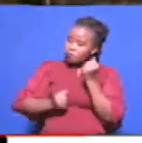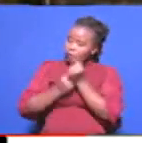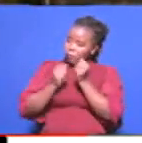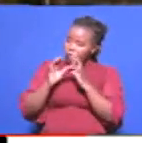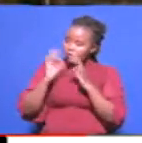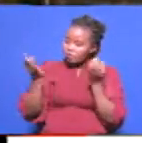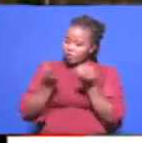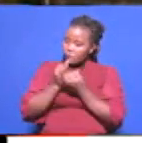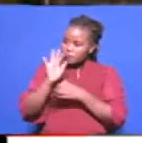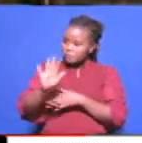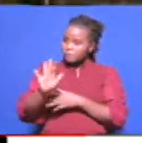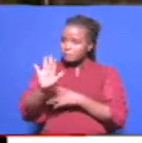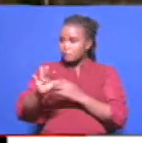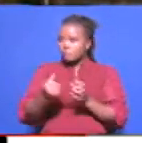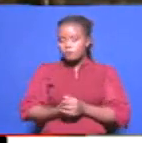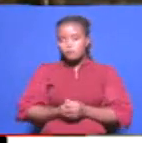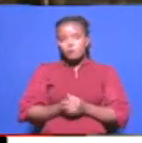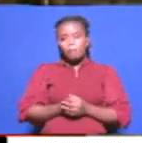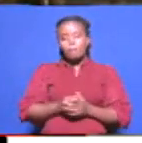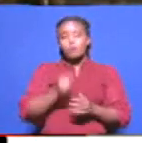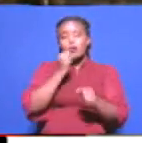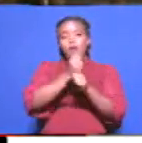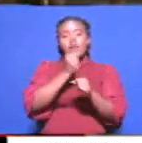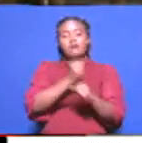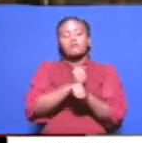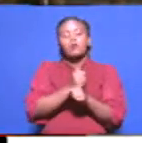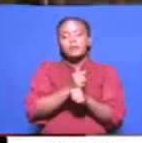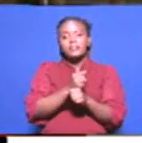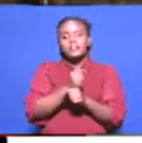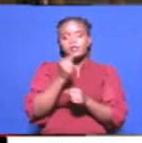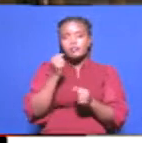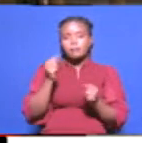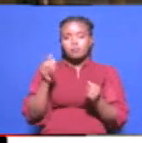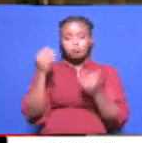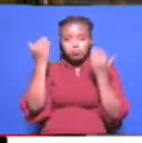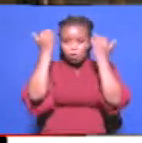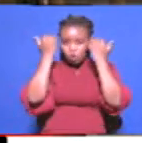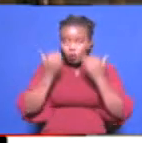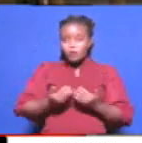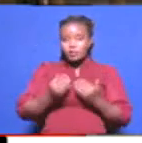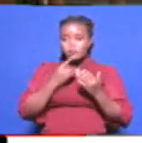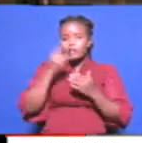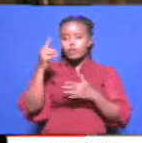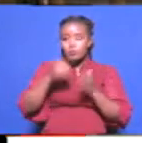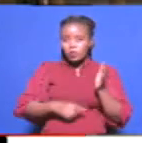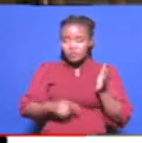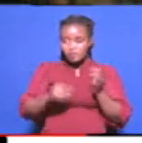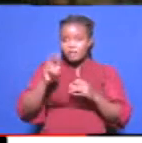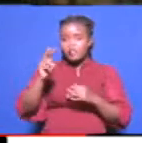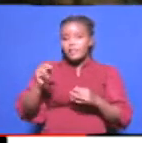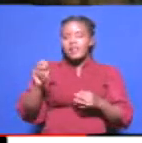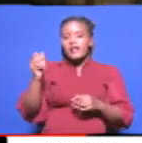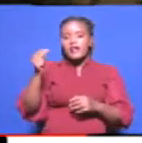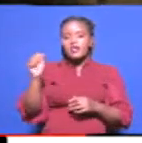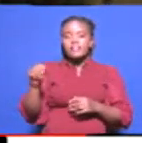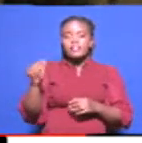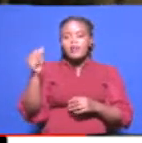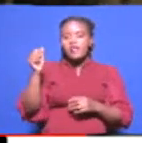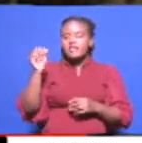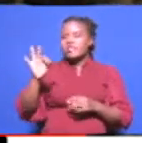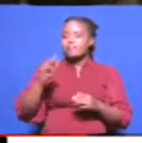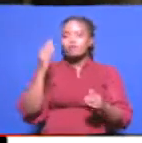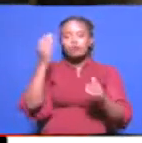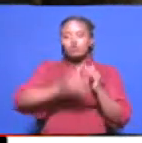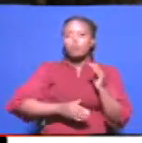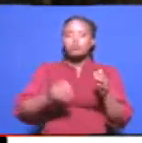the Employment and Labour Relations Court has issued orders stopping National Social Security Fund, NSSF, from recruiting 8 new